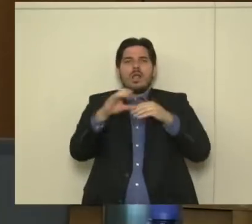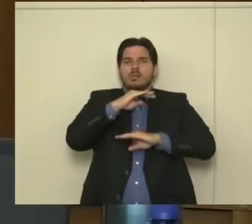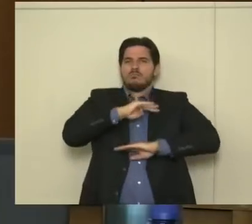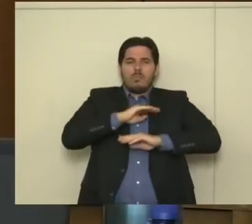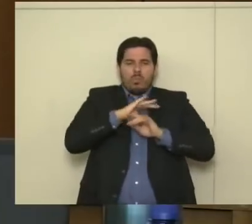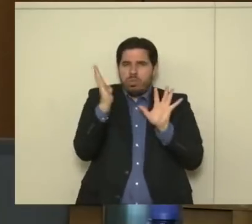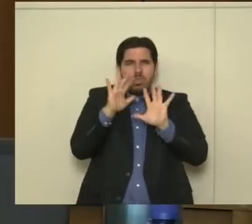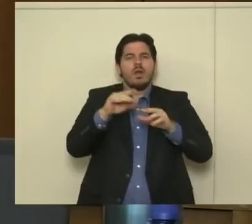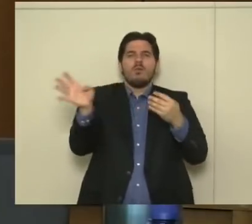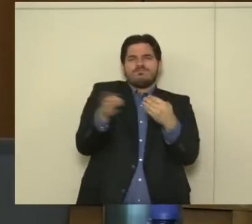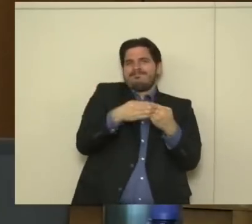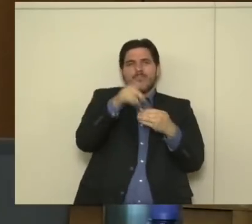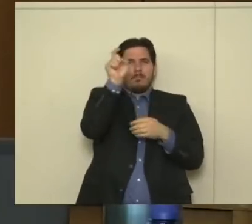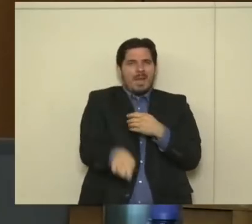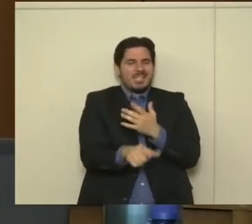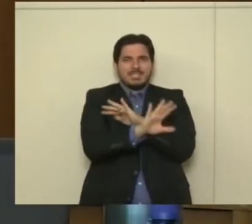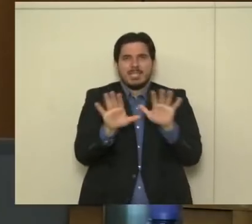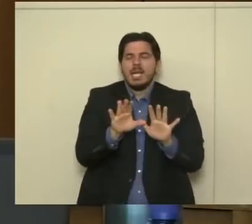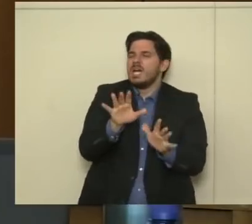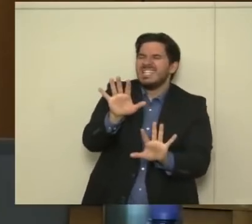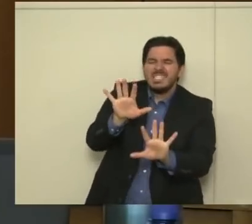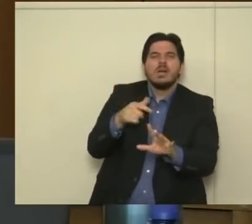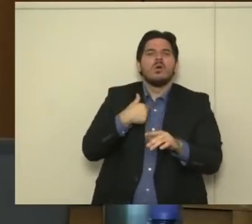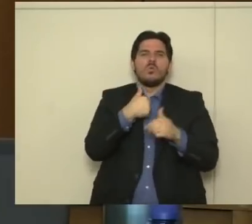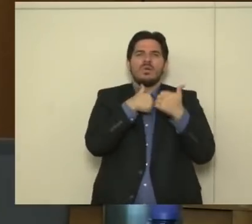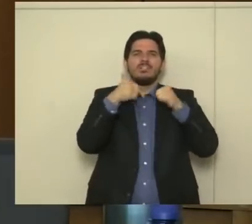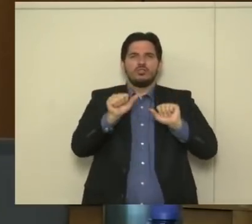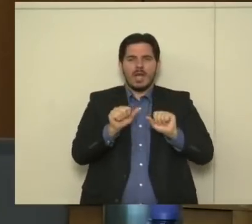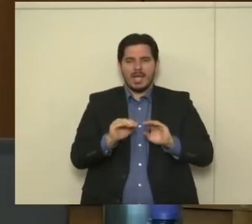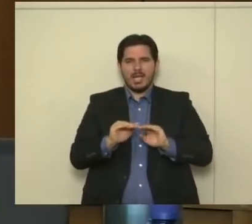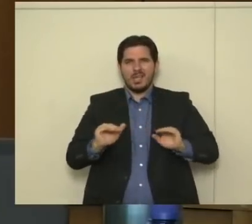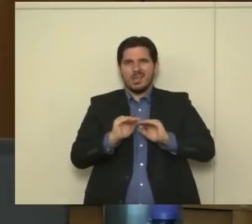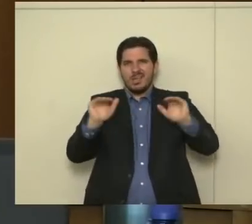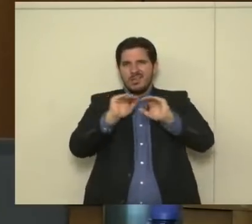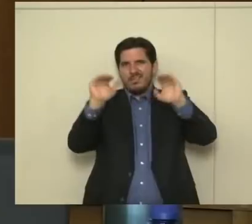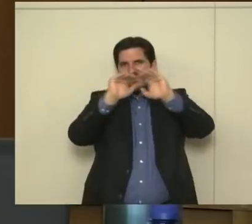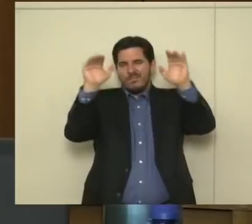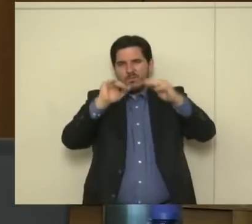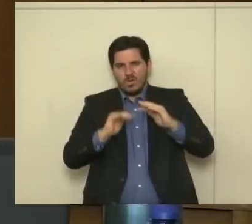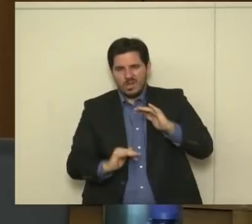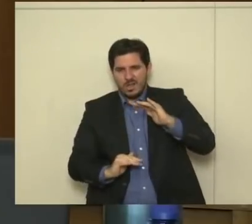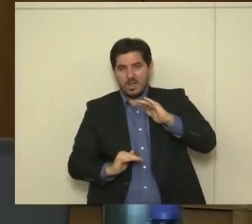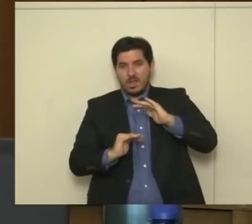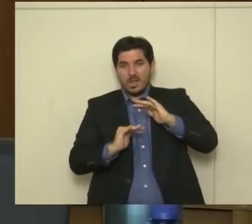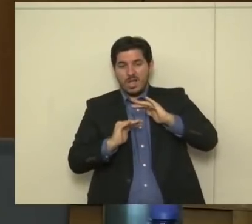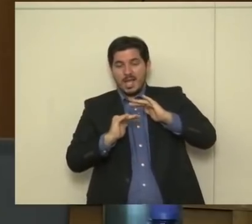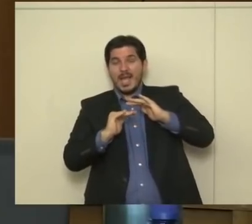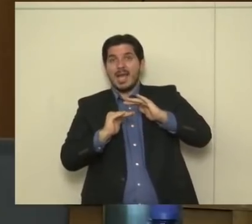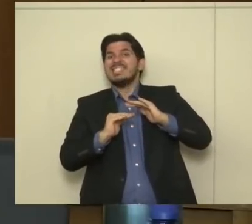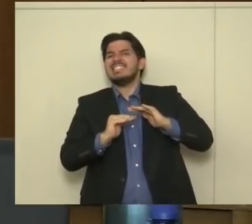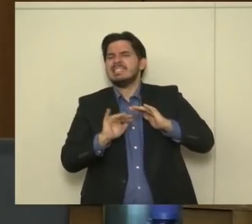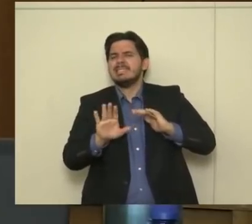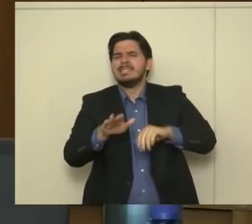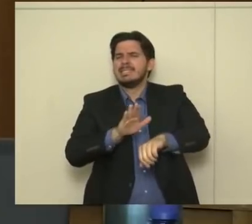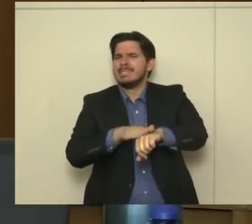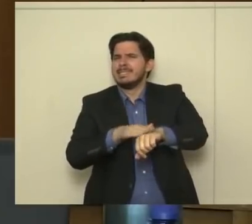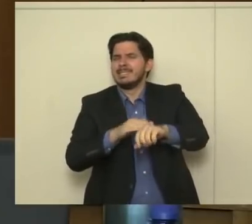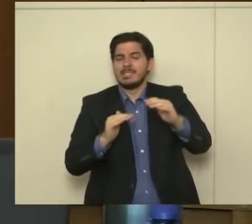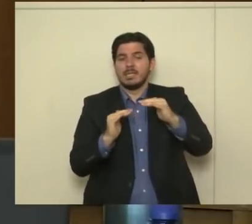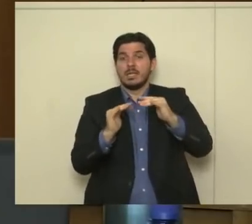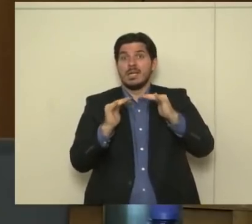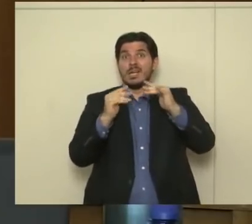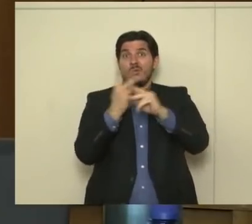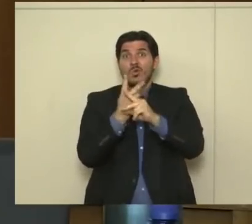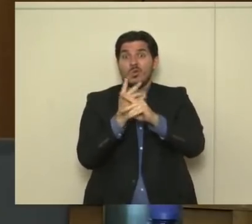at it, and we'll be establishing some thresholds about when we think it absolutely is a bright red flag where we do need